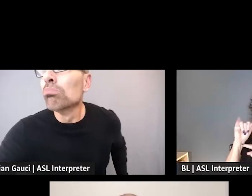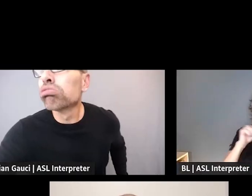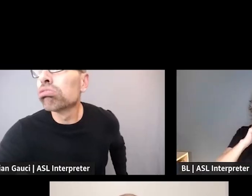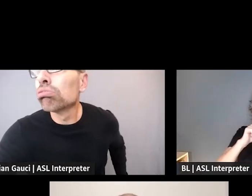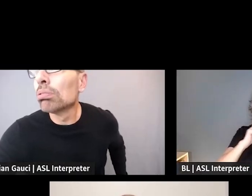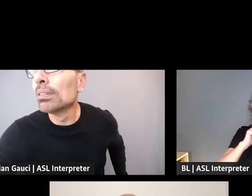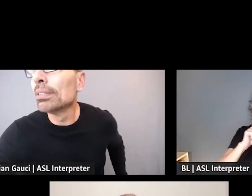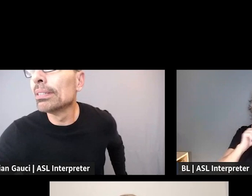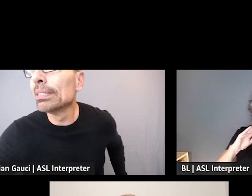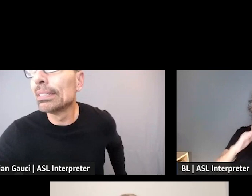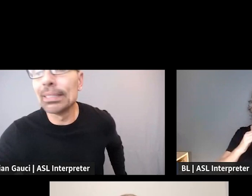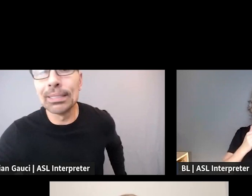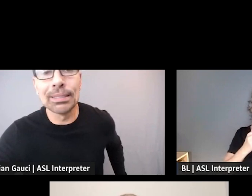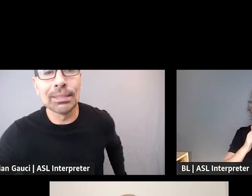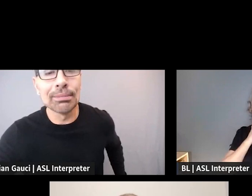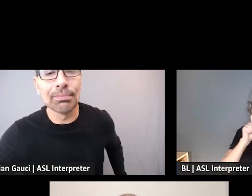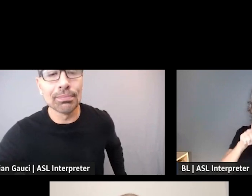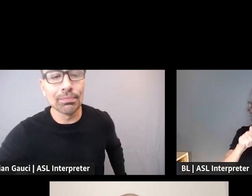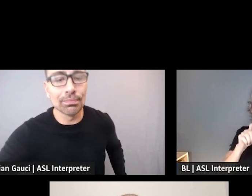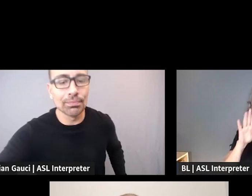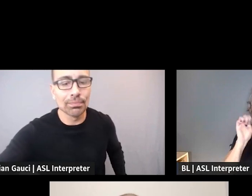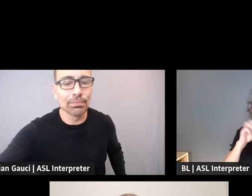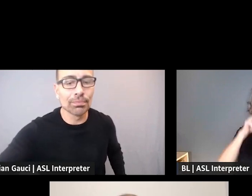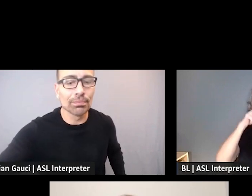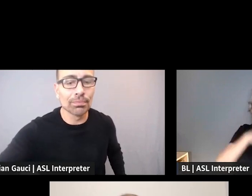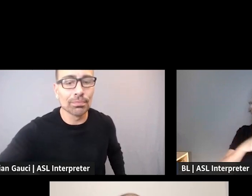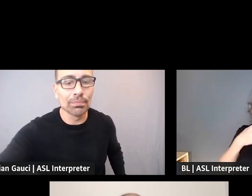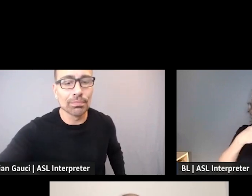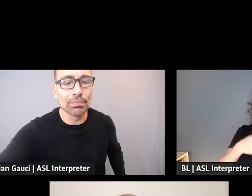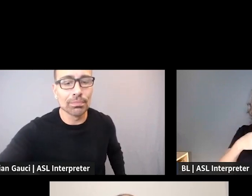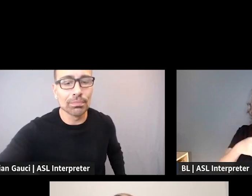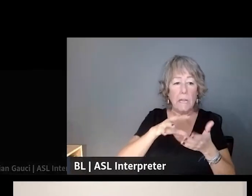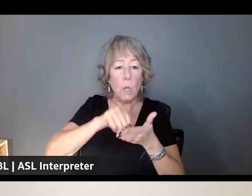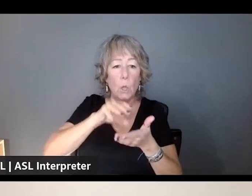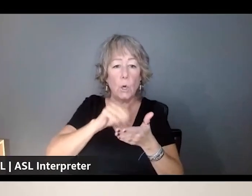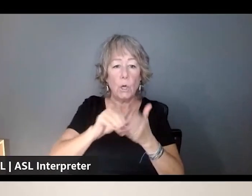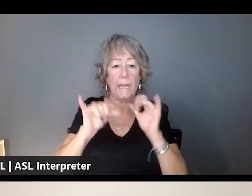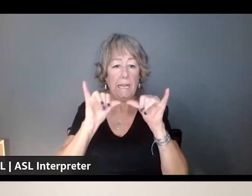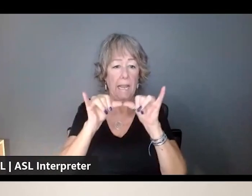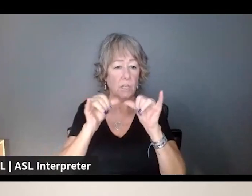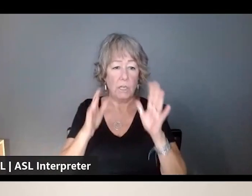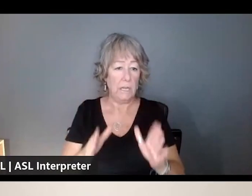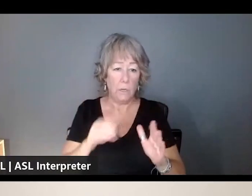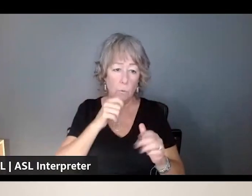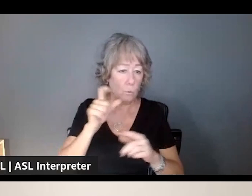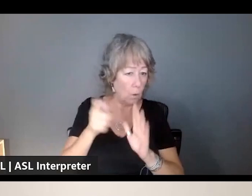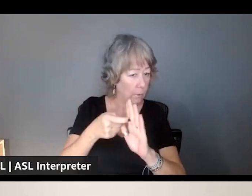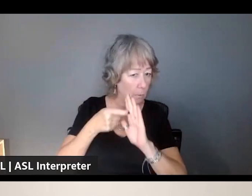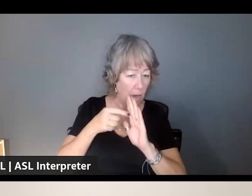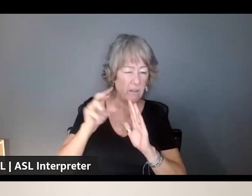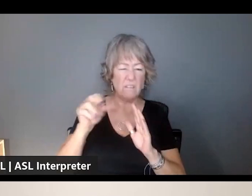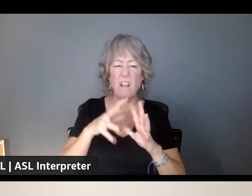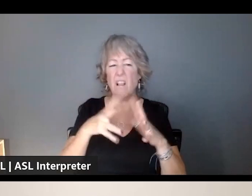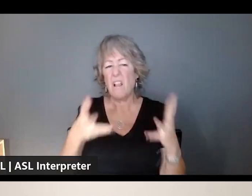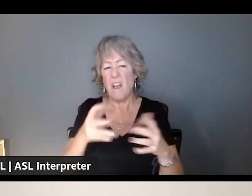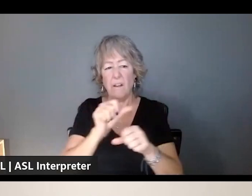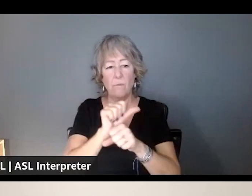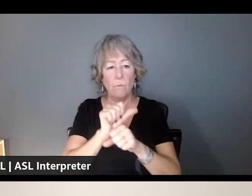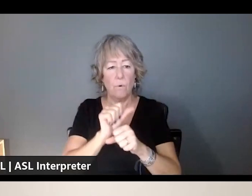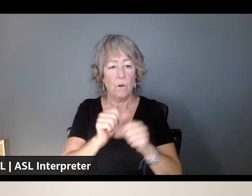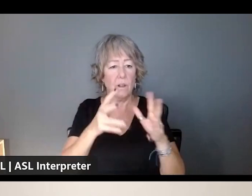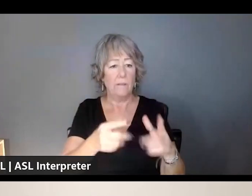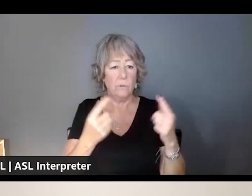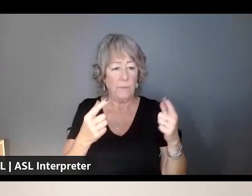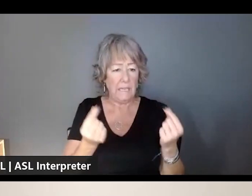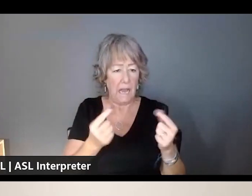You don't have to be a deep machine learning engineer. Obviously, there's a ton of work to be done there, and you'll hear all about it when we talk about